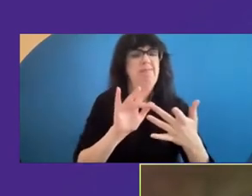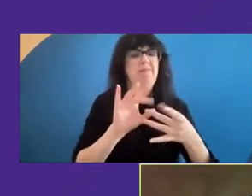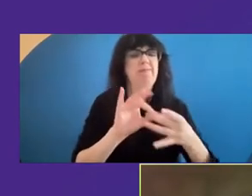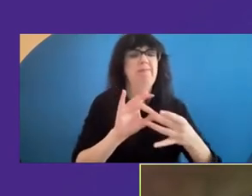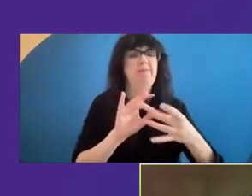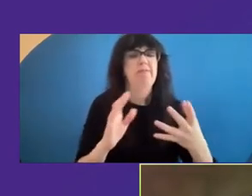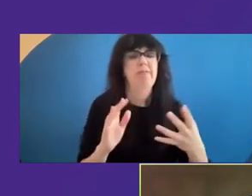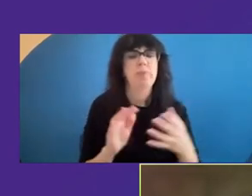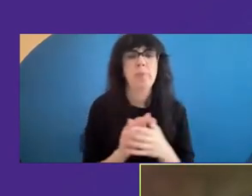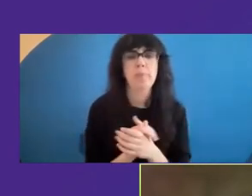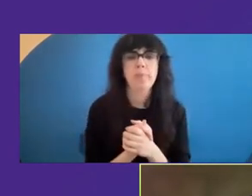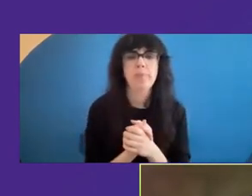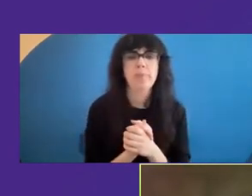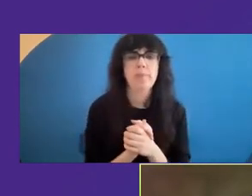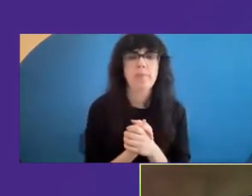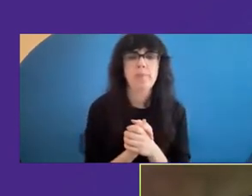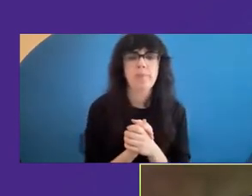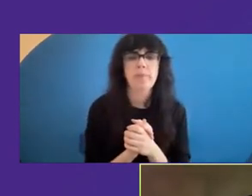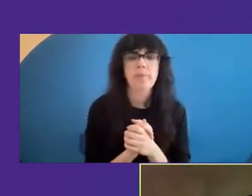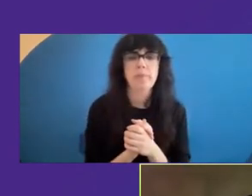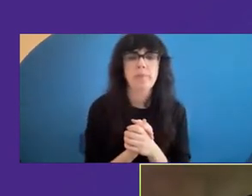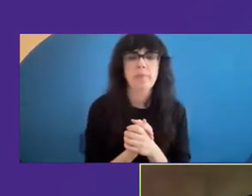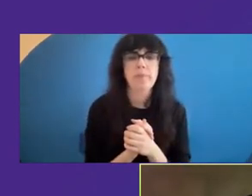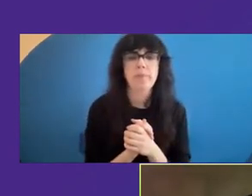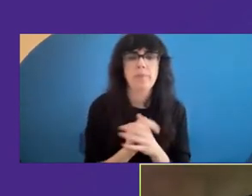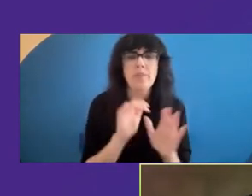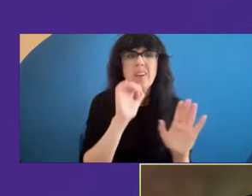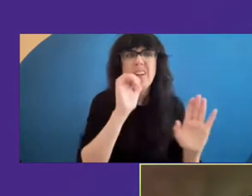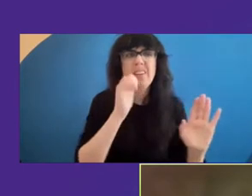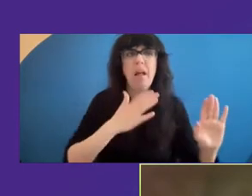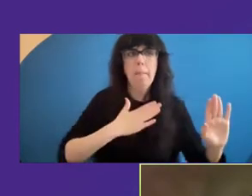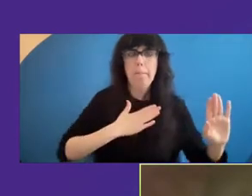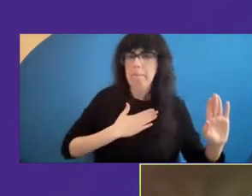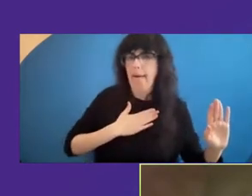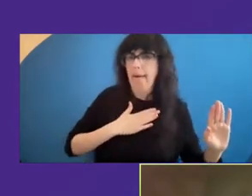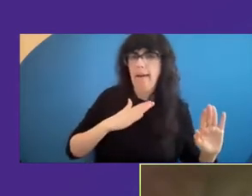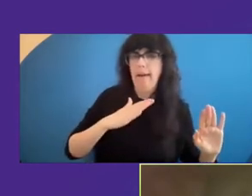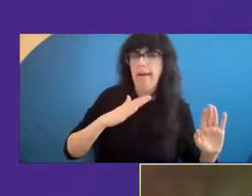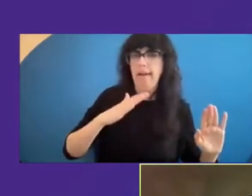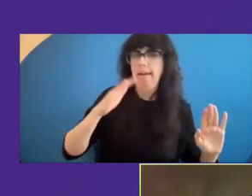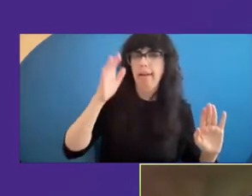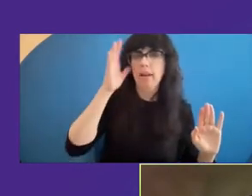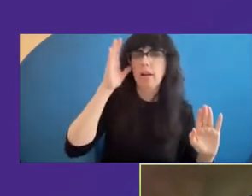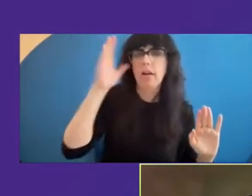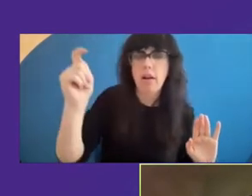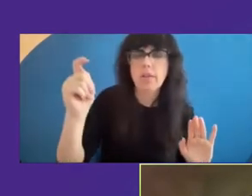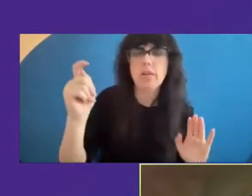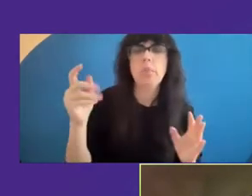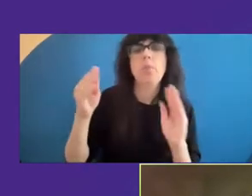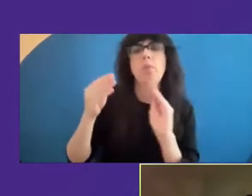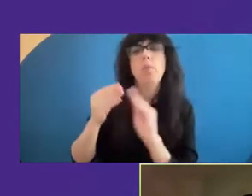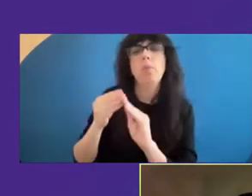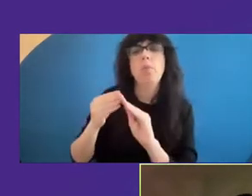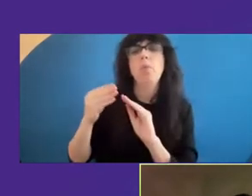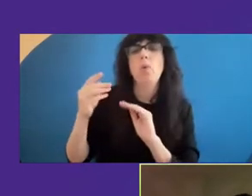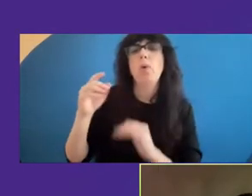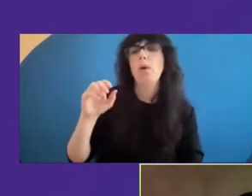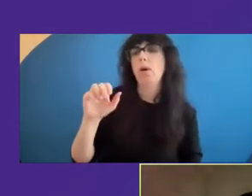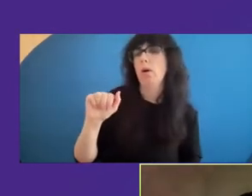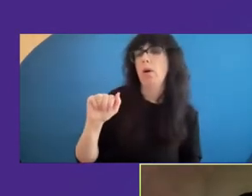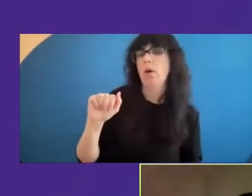And this isn't my concept necessarily. I was given this by Auntie Margot Kane,